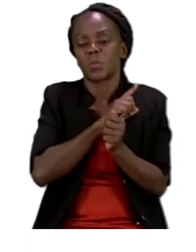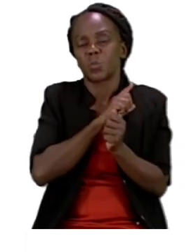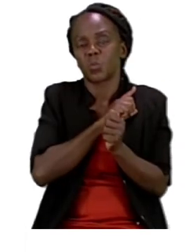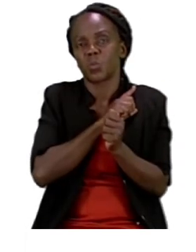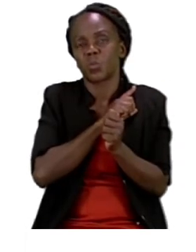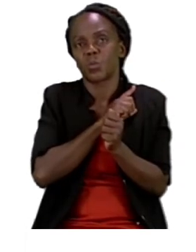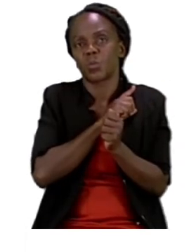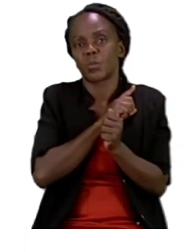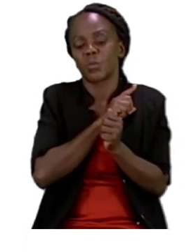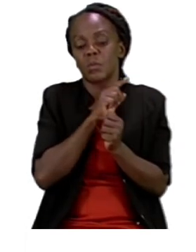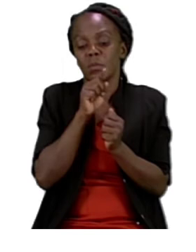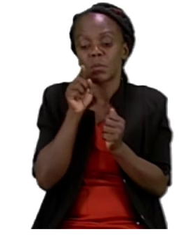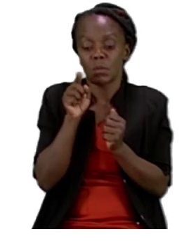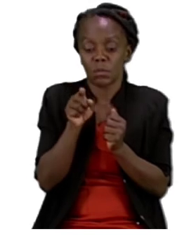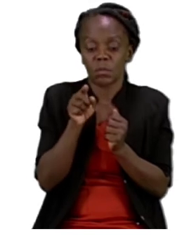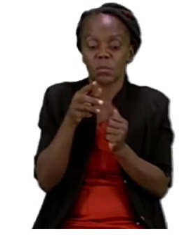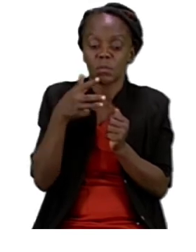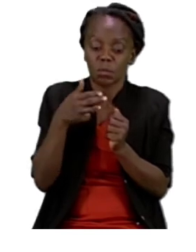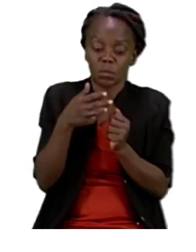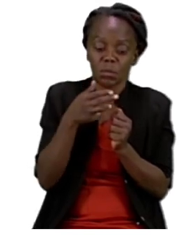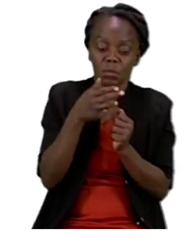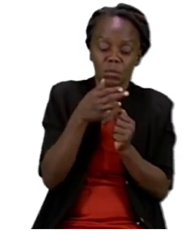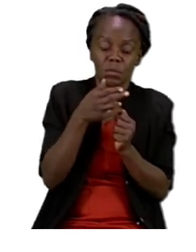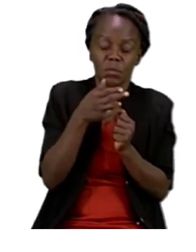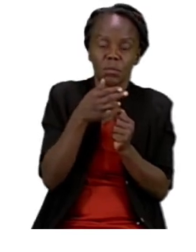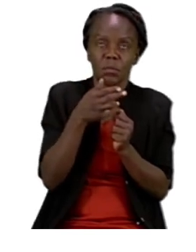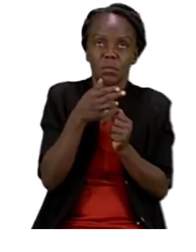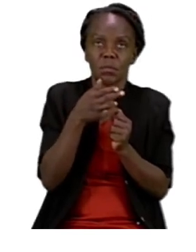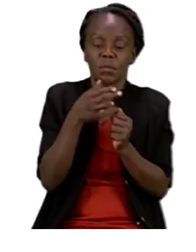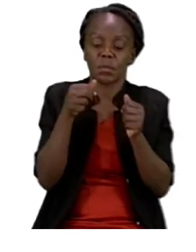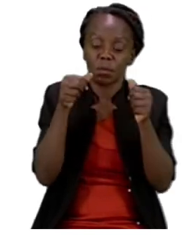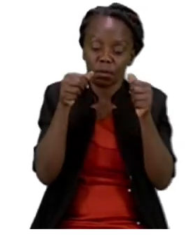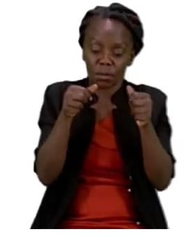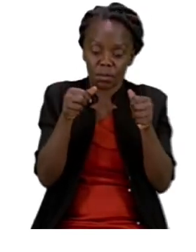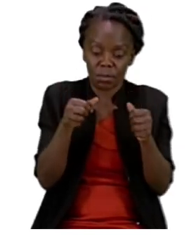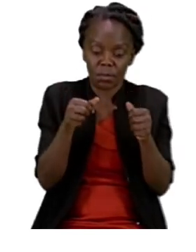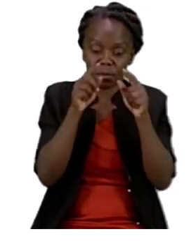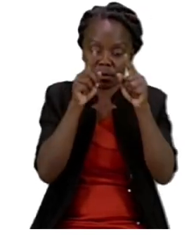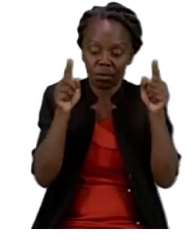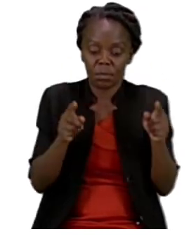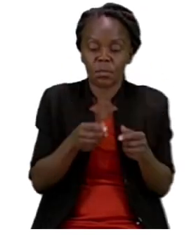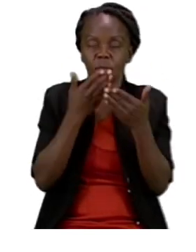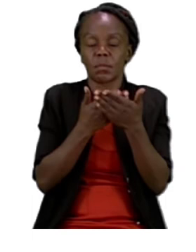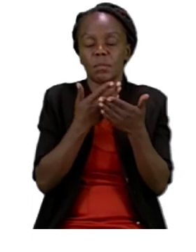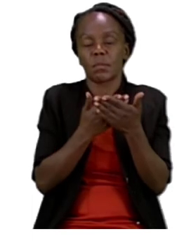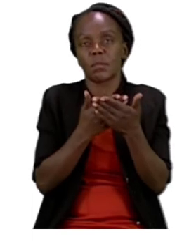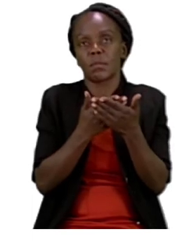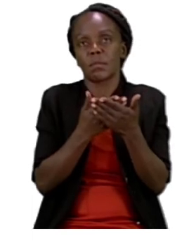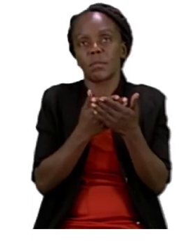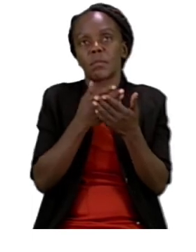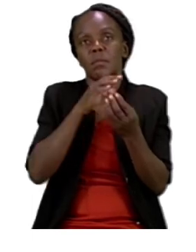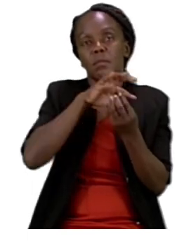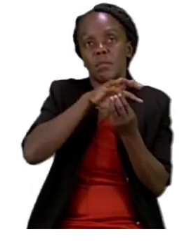and paste a picture of a family. Now you can find your family